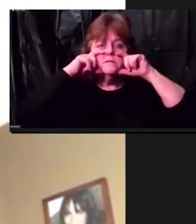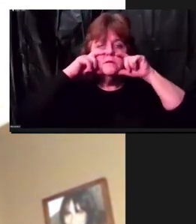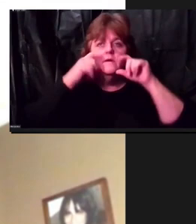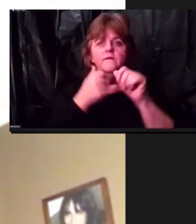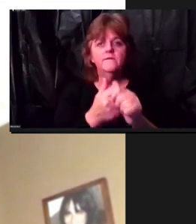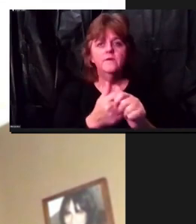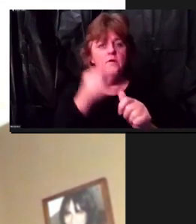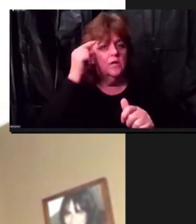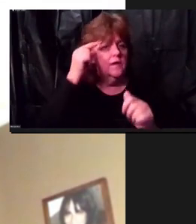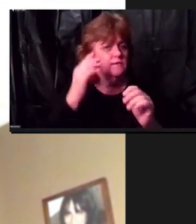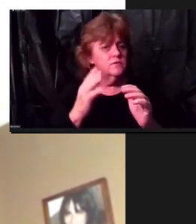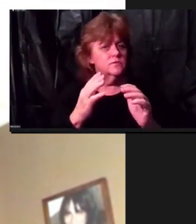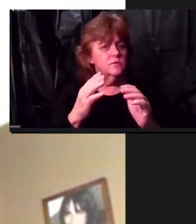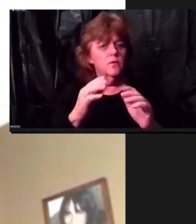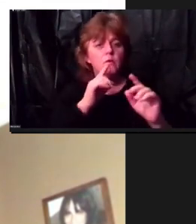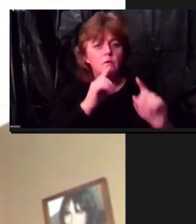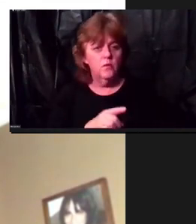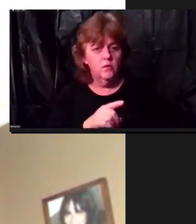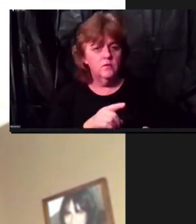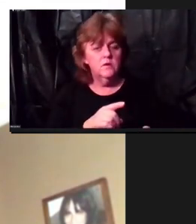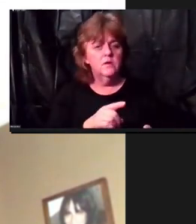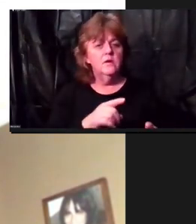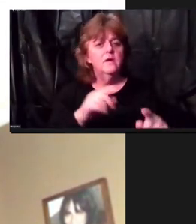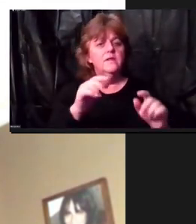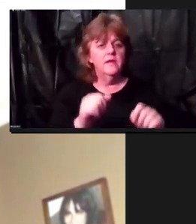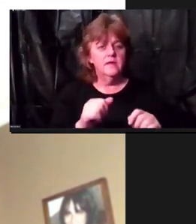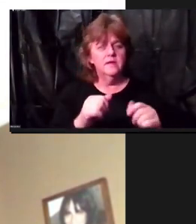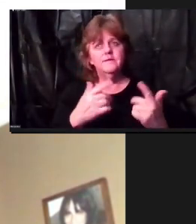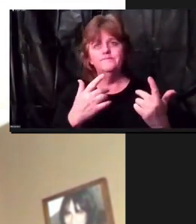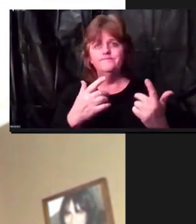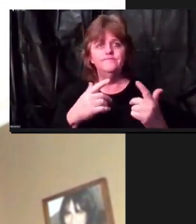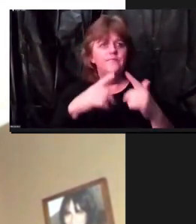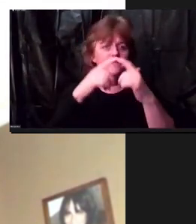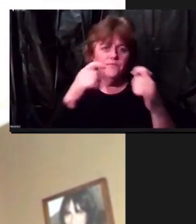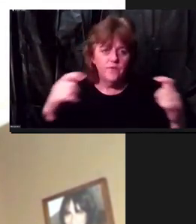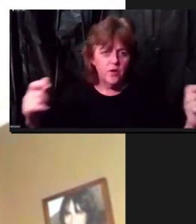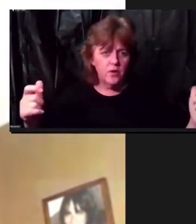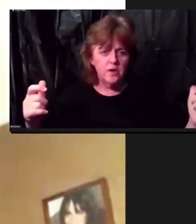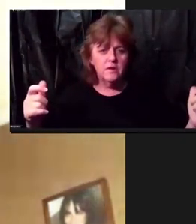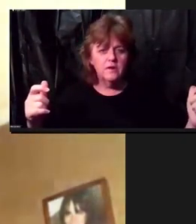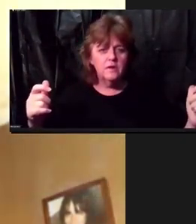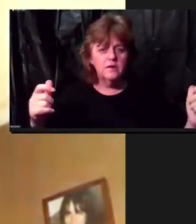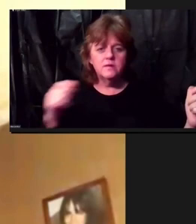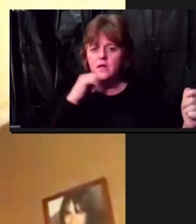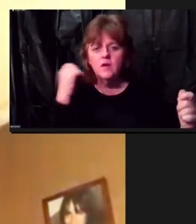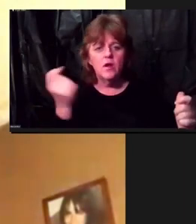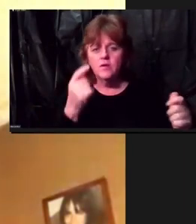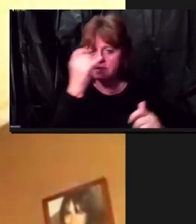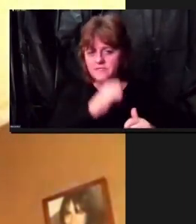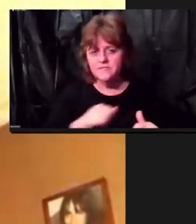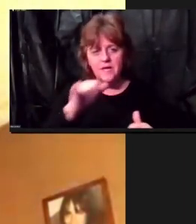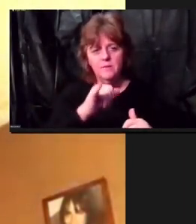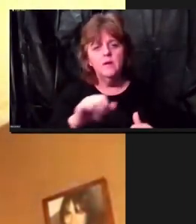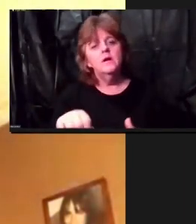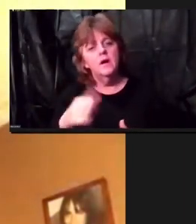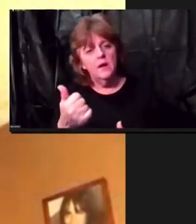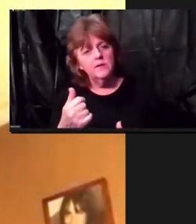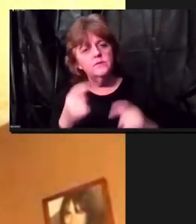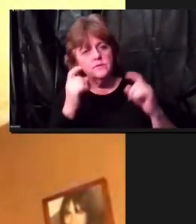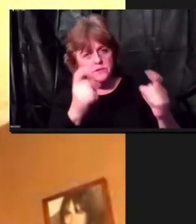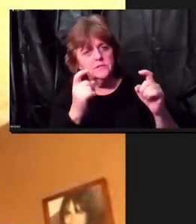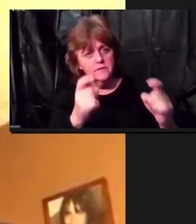order, they can vary in how they look, so they don't all have to be the same. This is the one, the other one that we